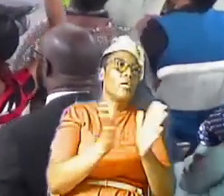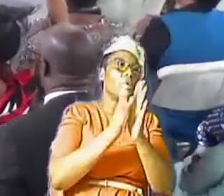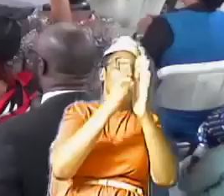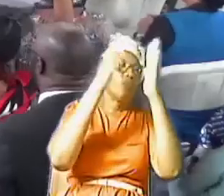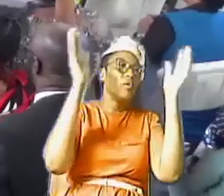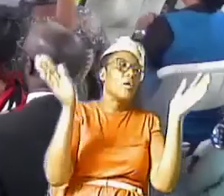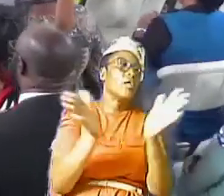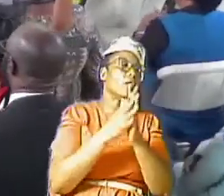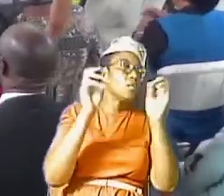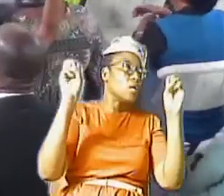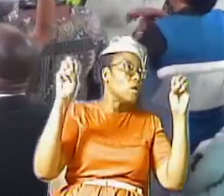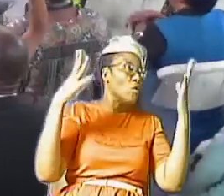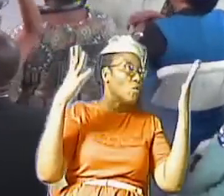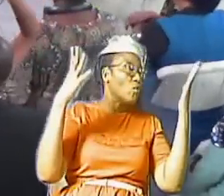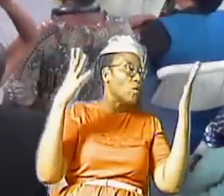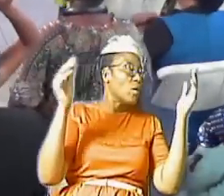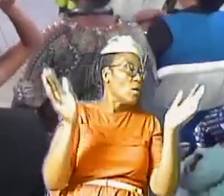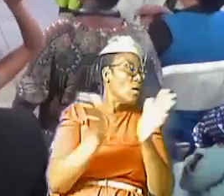Hallelujah.